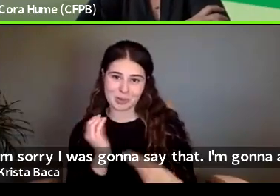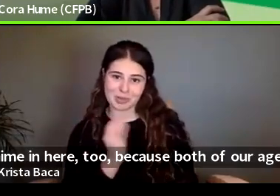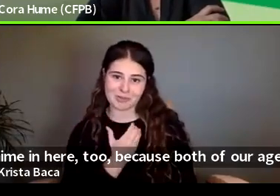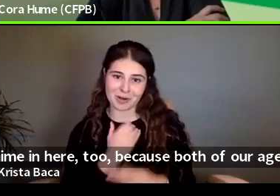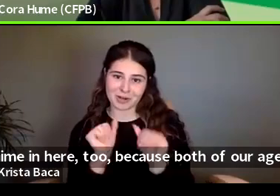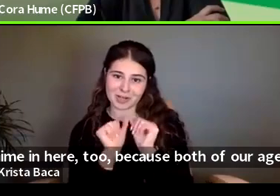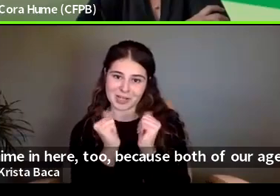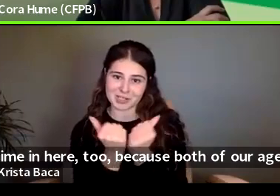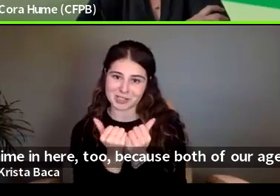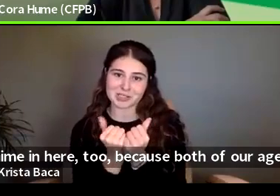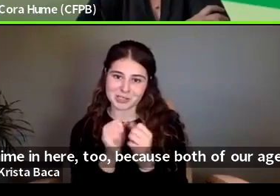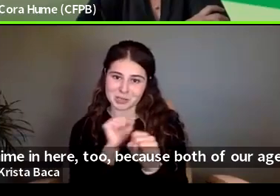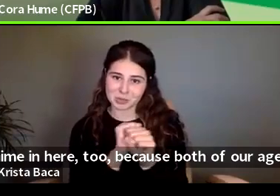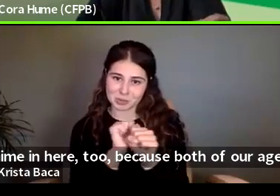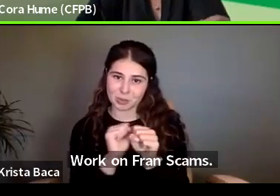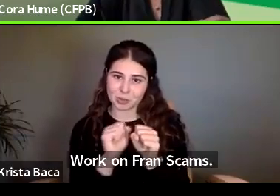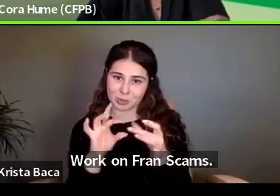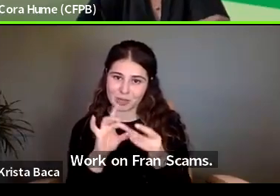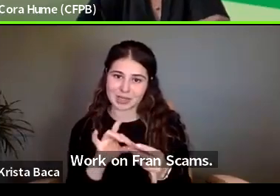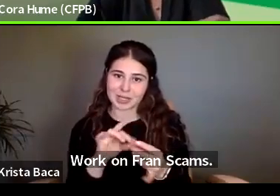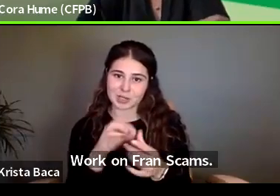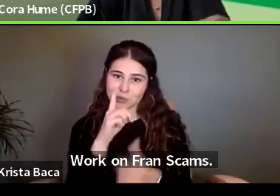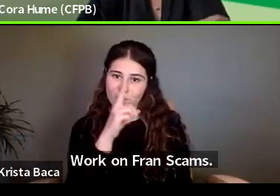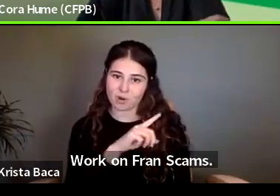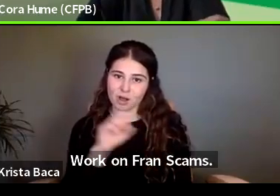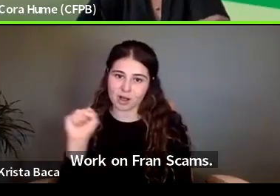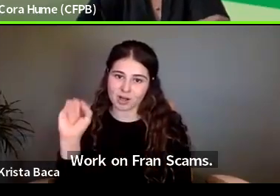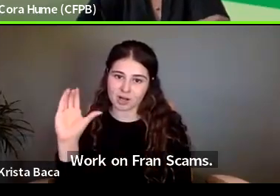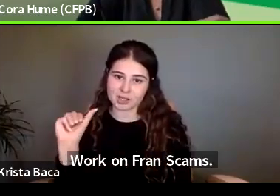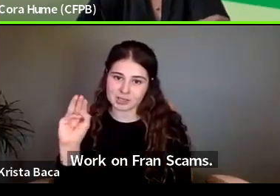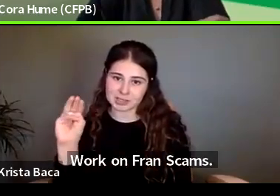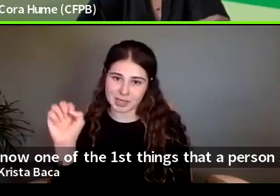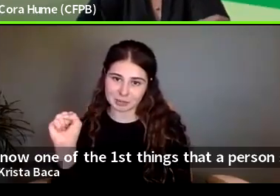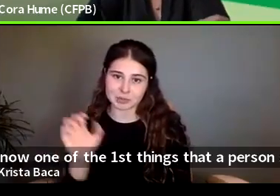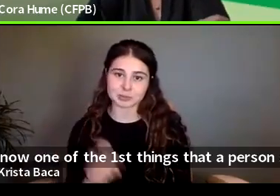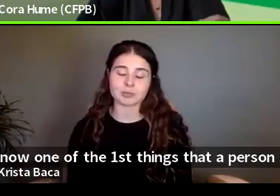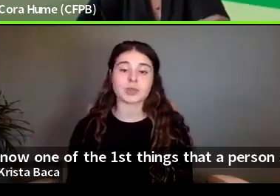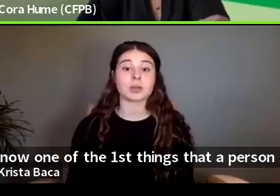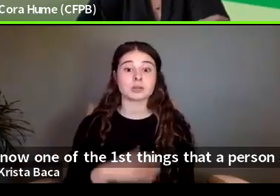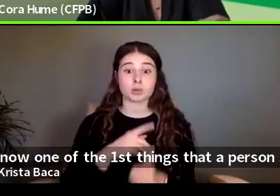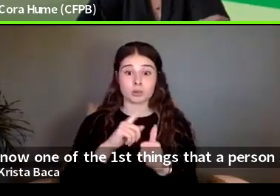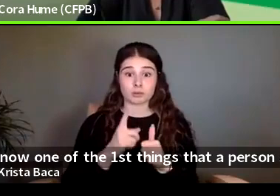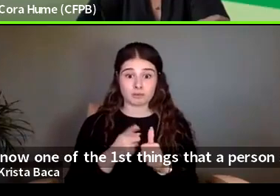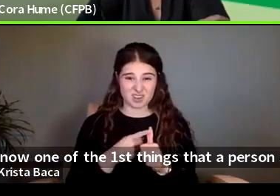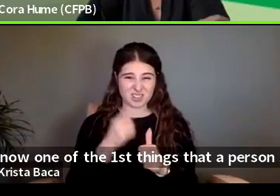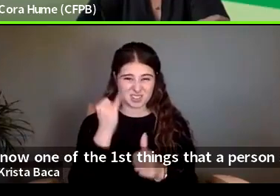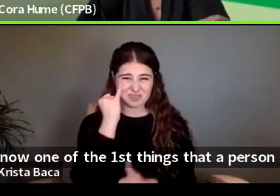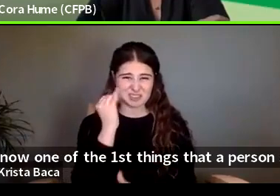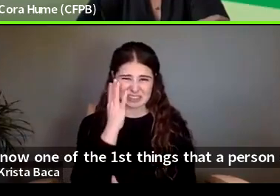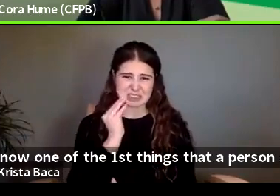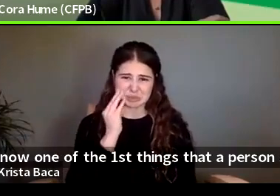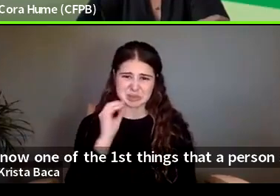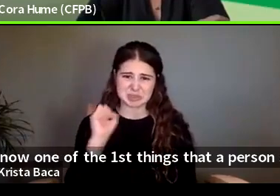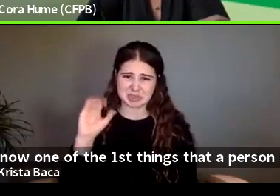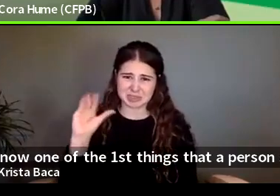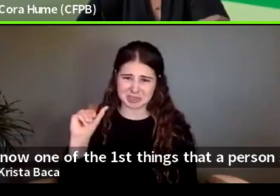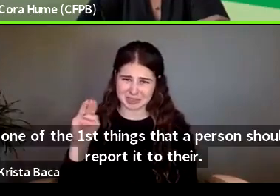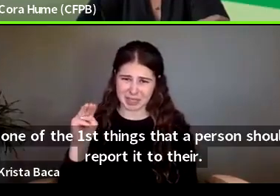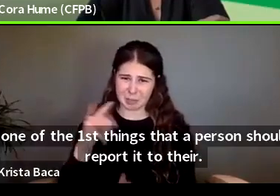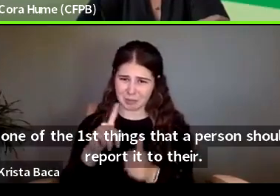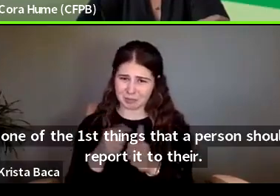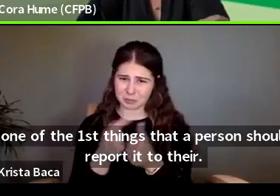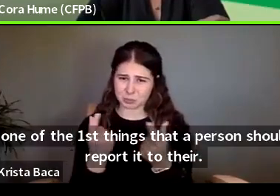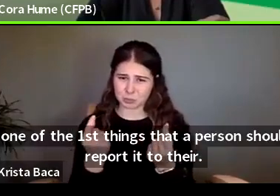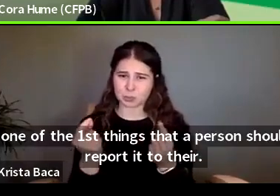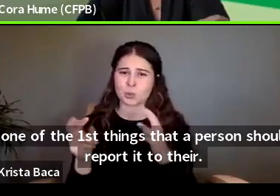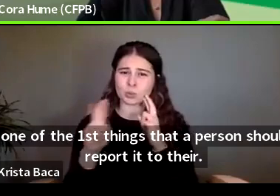scams. One of the first things that a person should do is report it to their financial institution to see